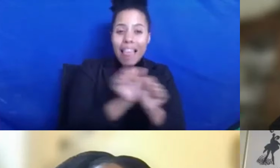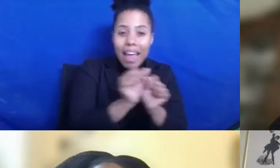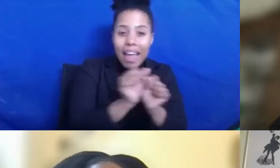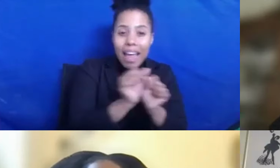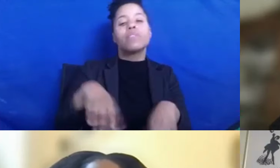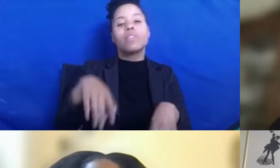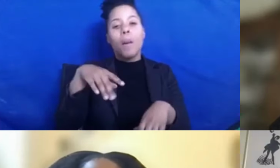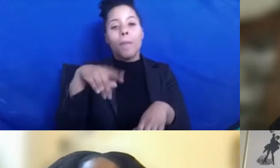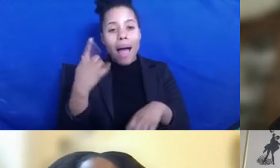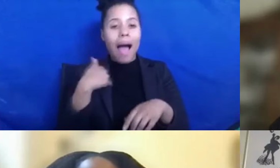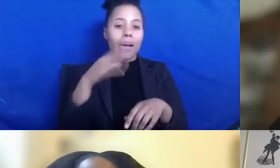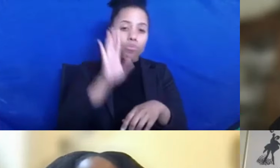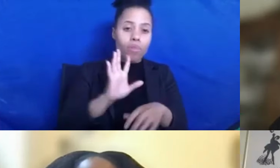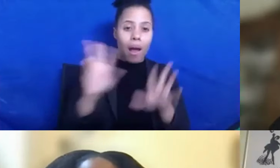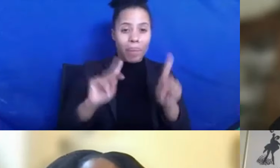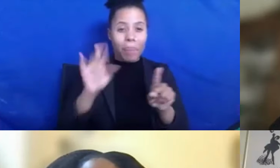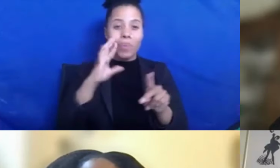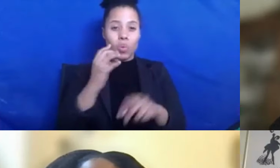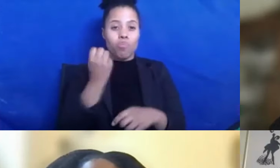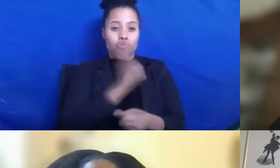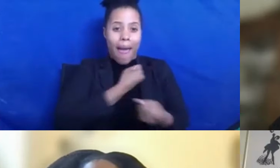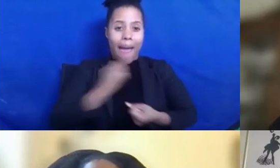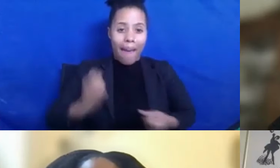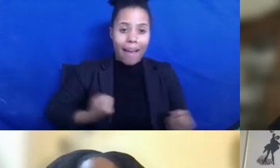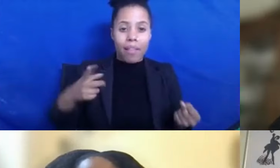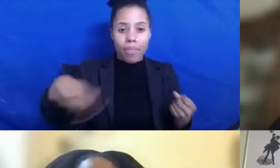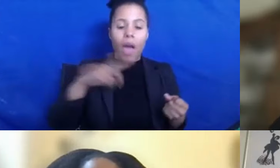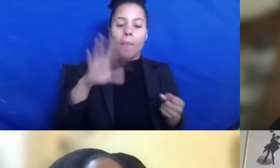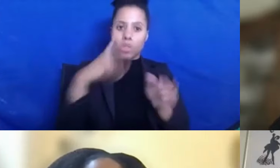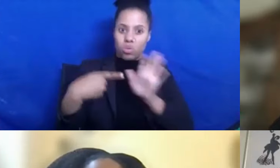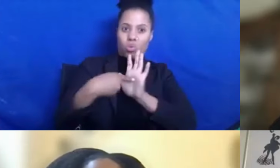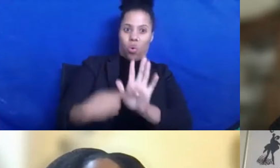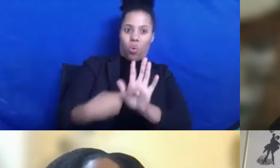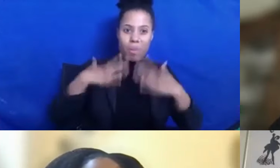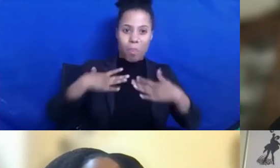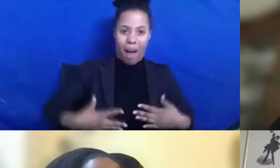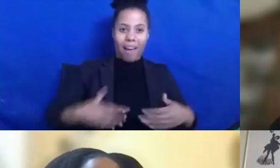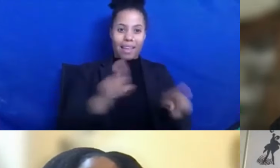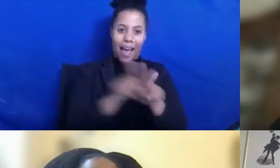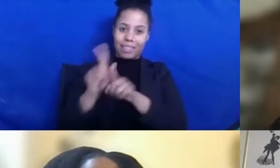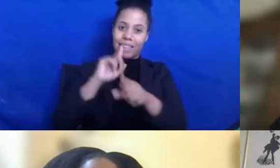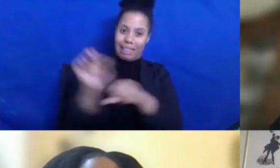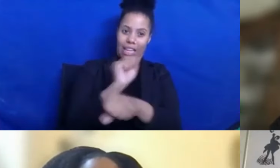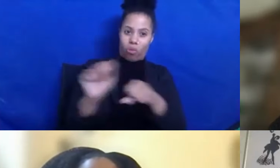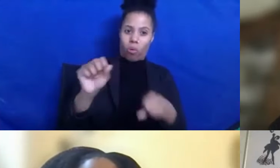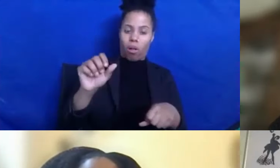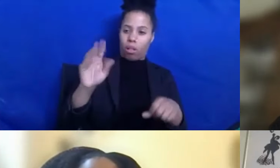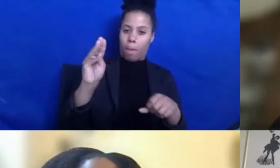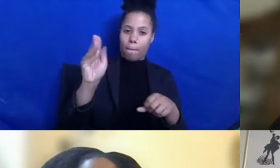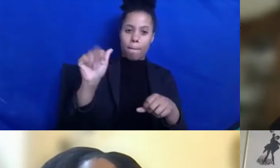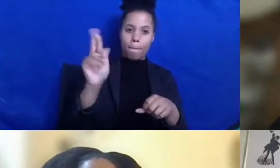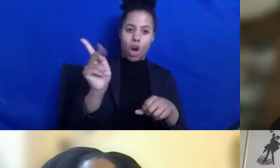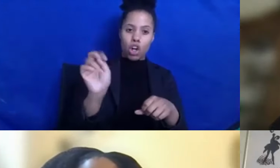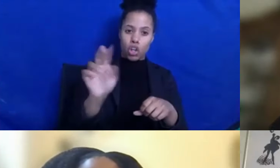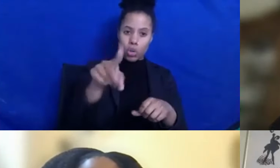people, this was actually a way of making the body a literal marker that you can track and surveil. And she